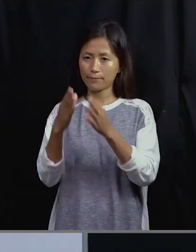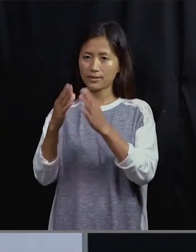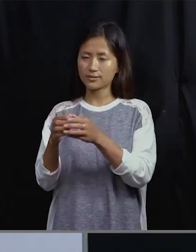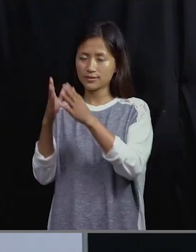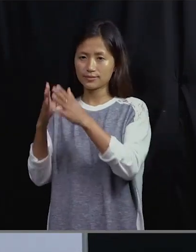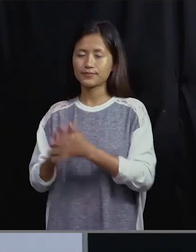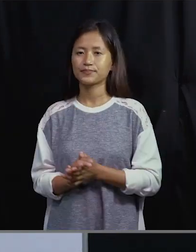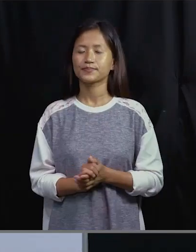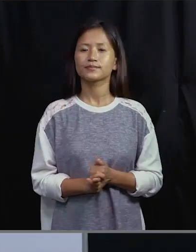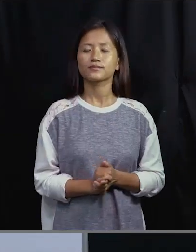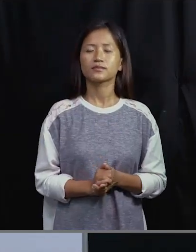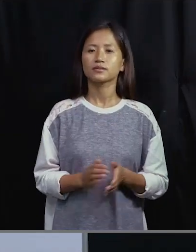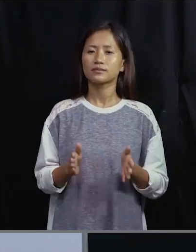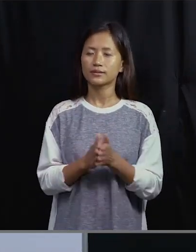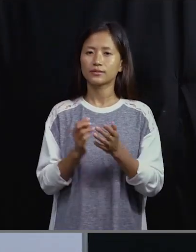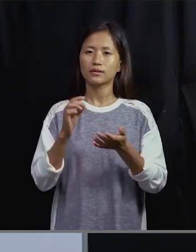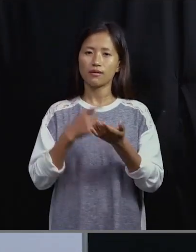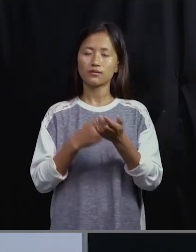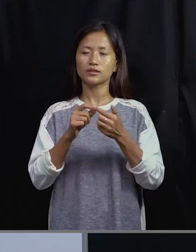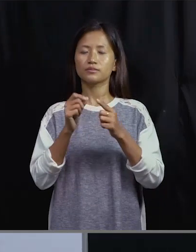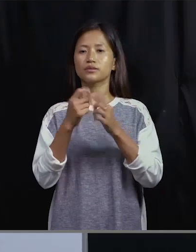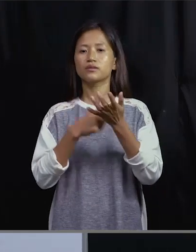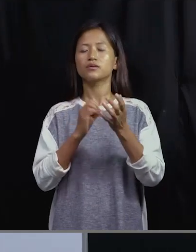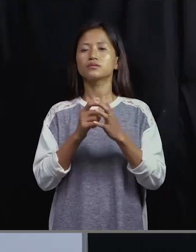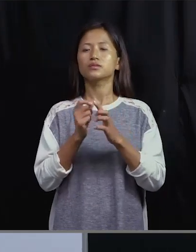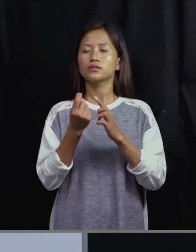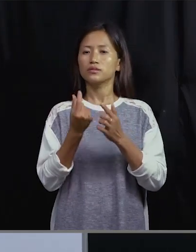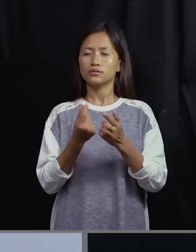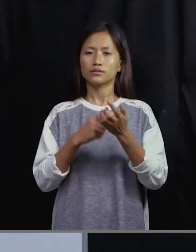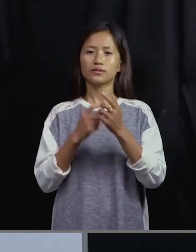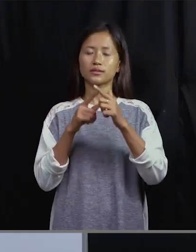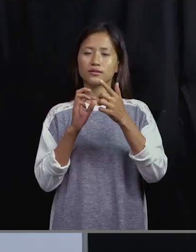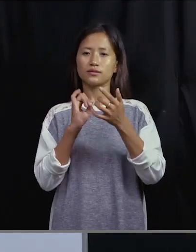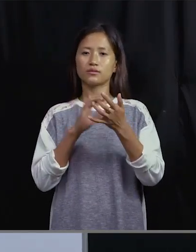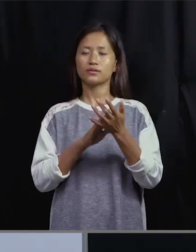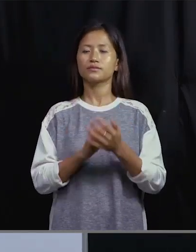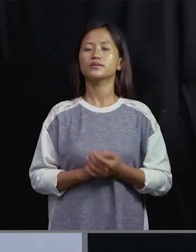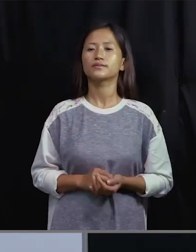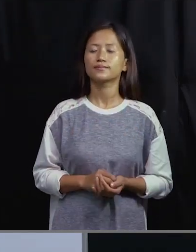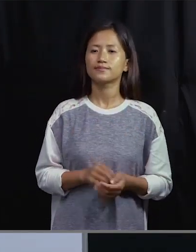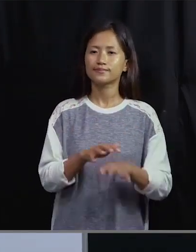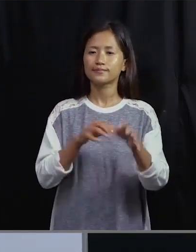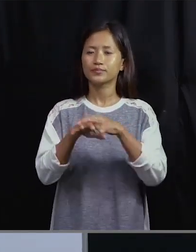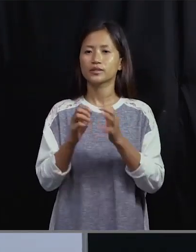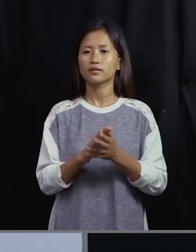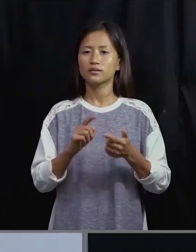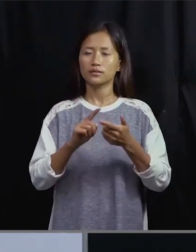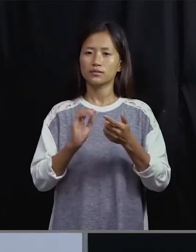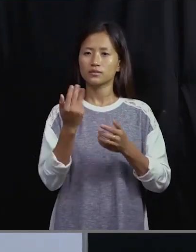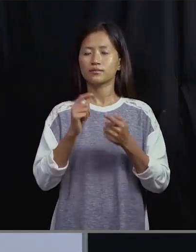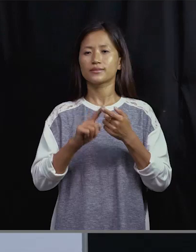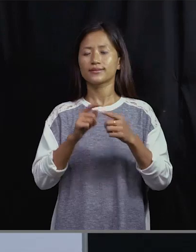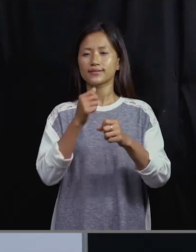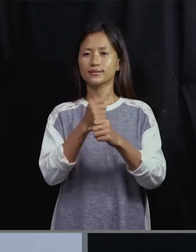reproductions and multiplications of plants and vegetations, okay, or animals. Here, some examples are